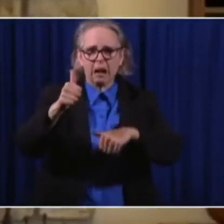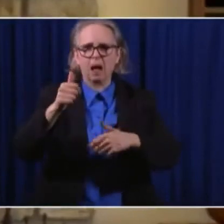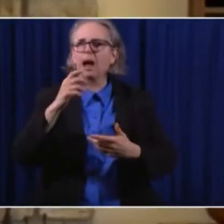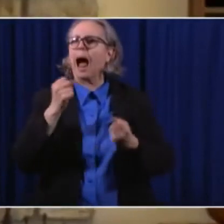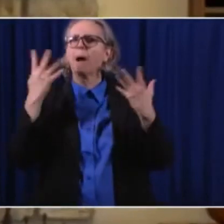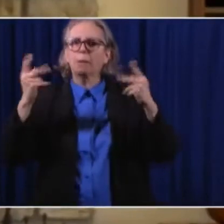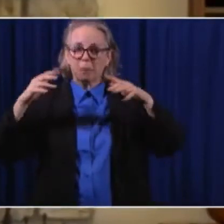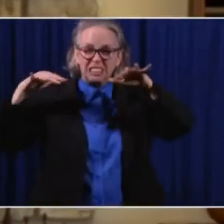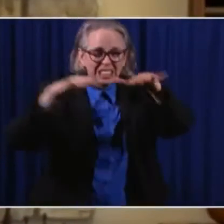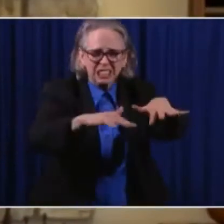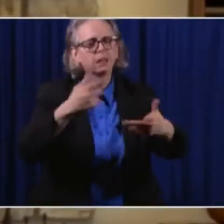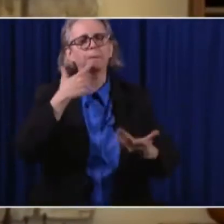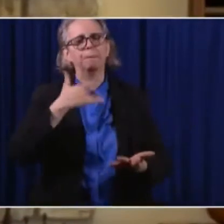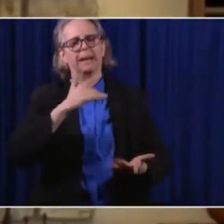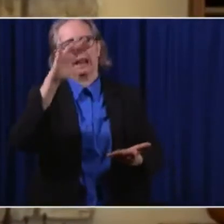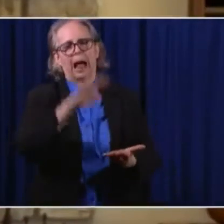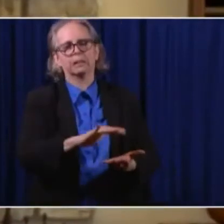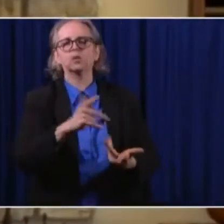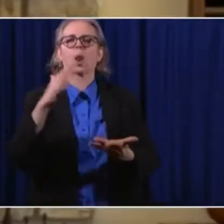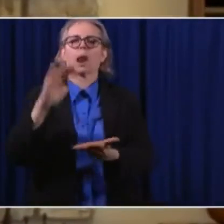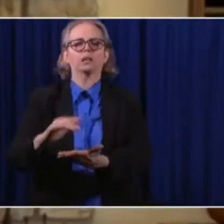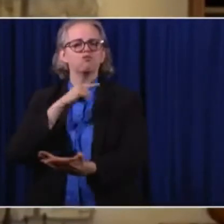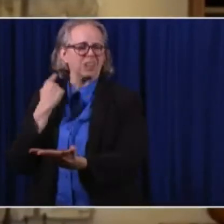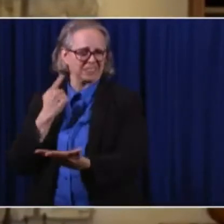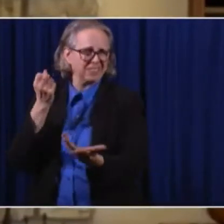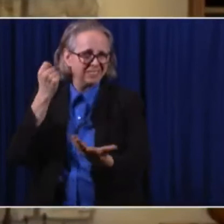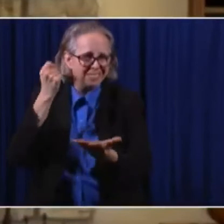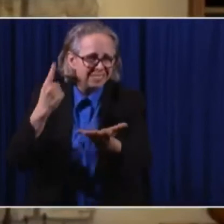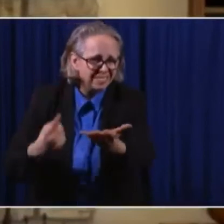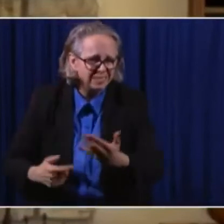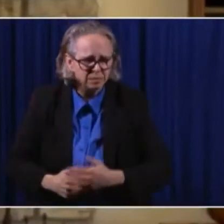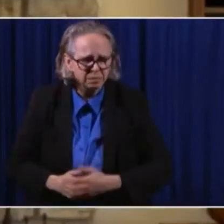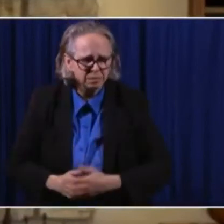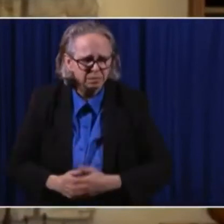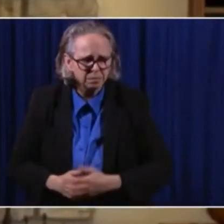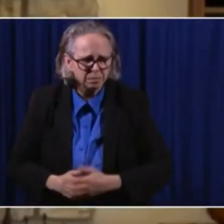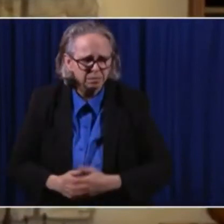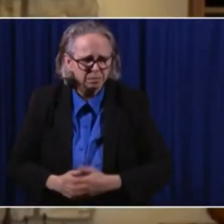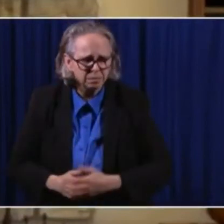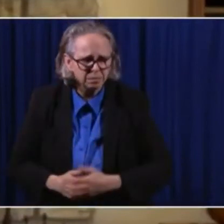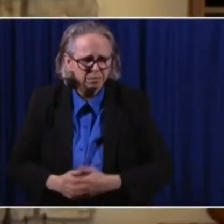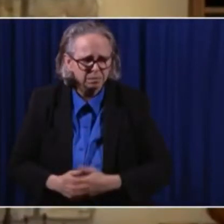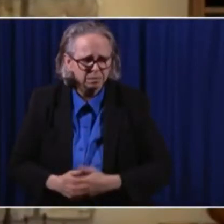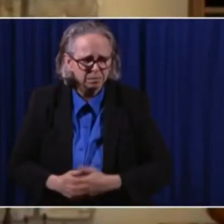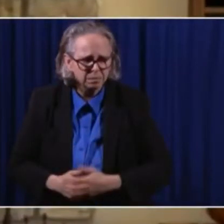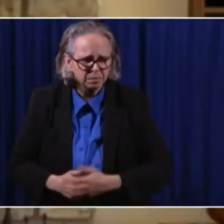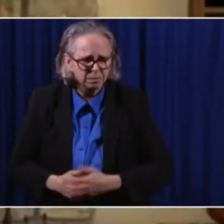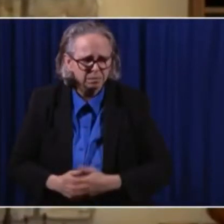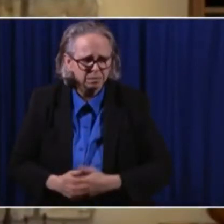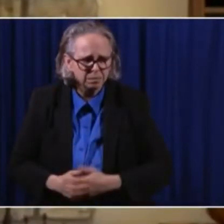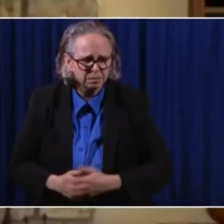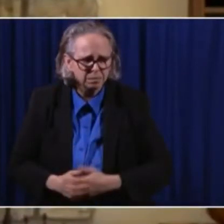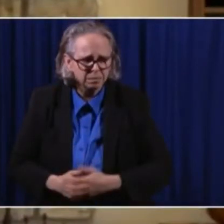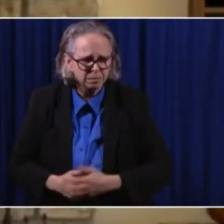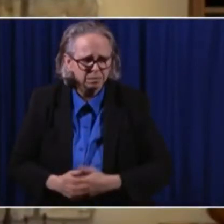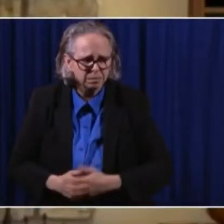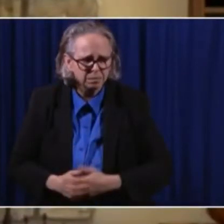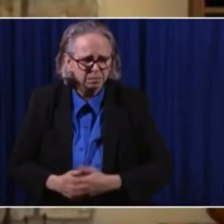and we're not going to say you can't go to a pharmacy. Now, whether there's a pharmacy open beyond 10 o'clock, there may be some, but we're not going to tell them that they